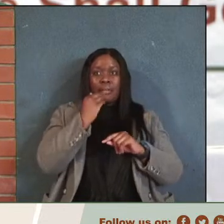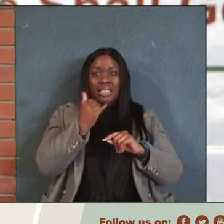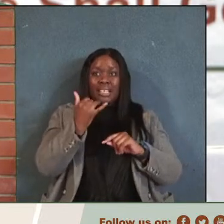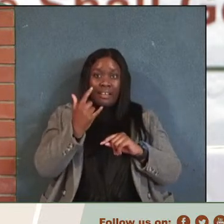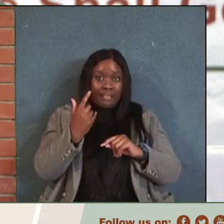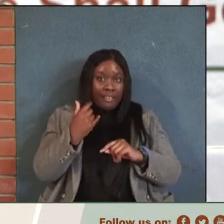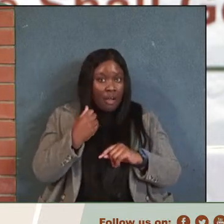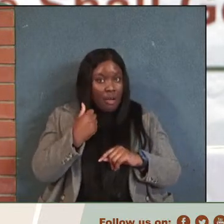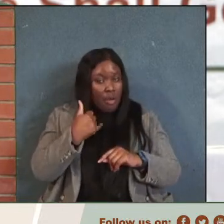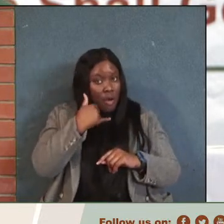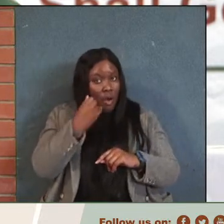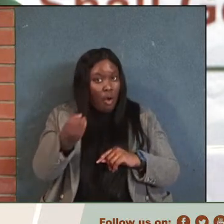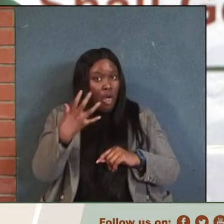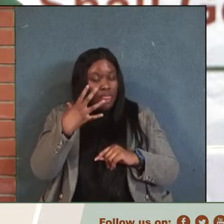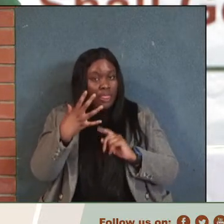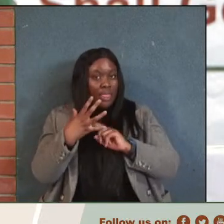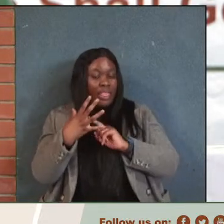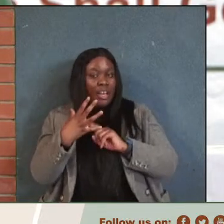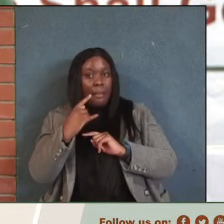off.